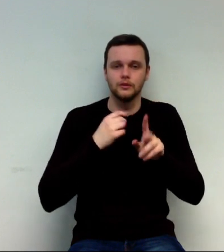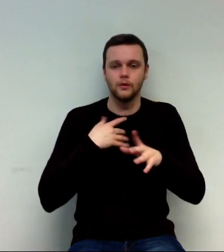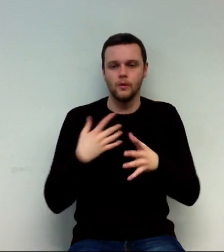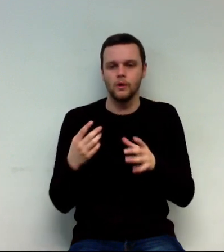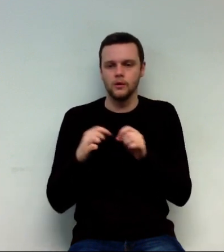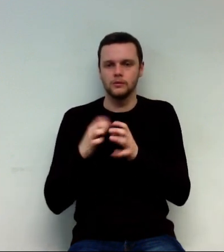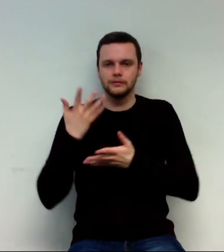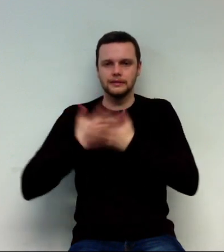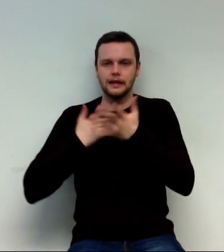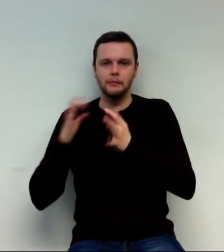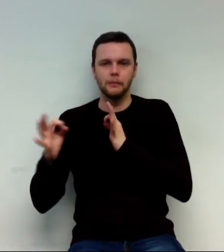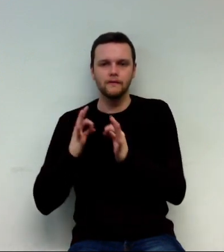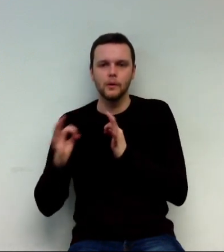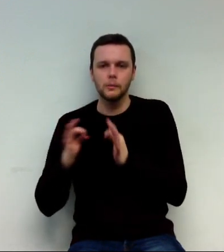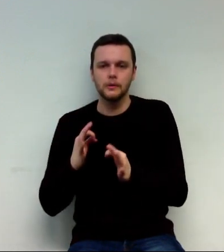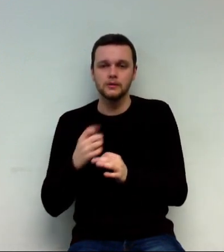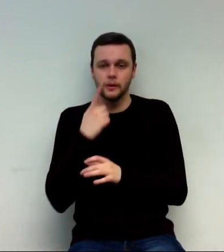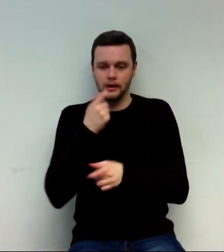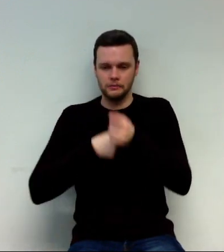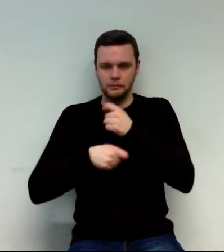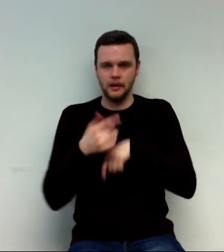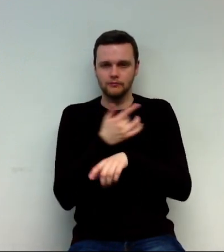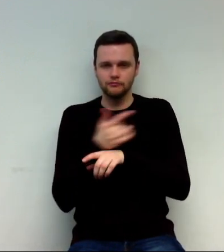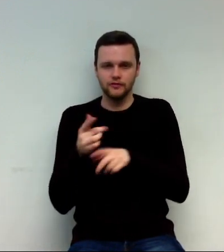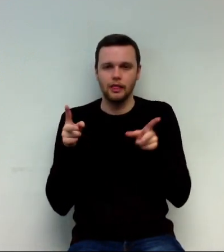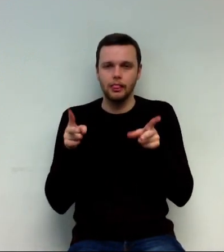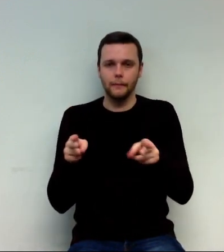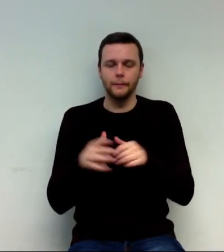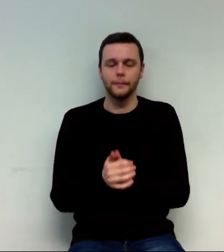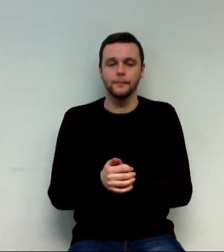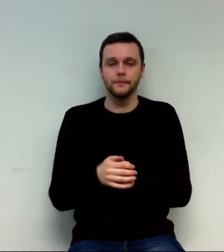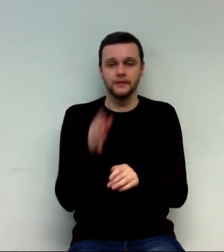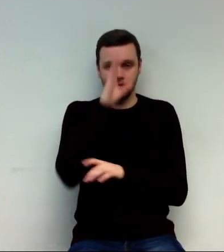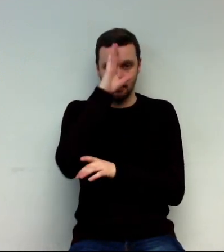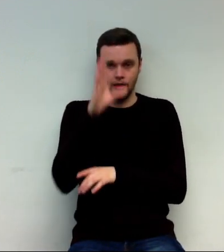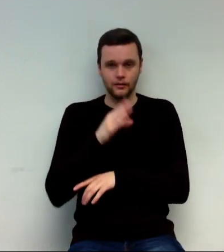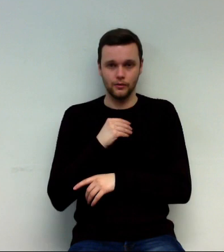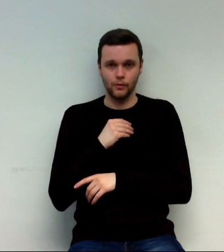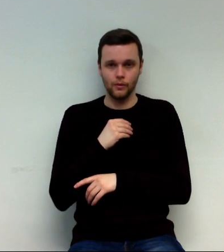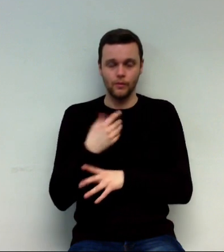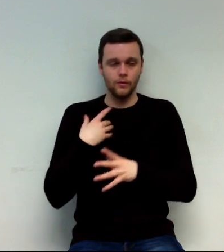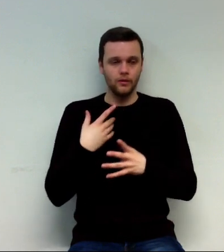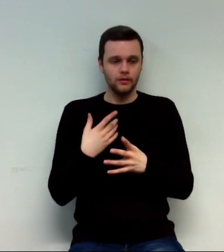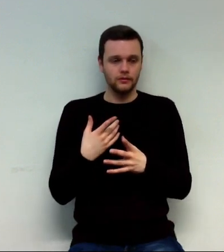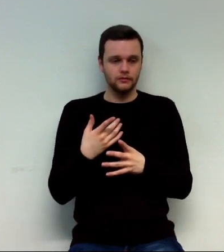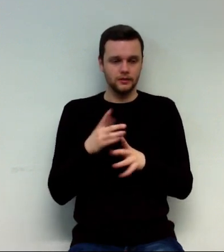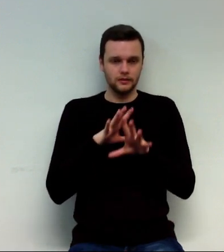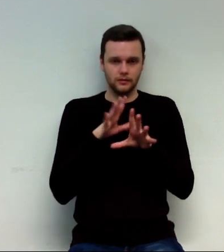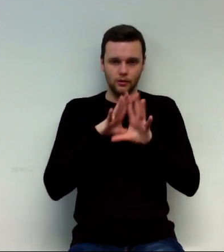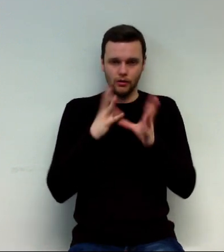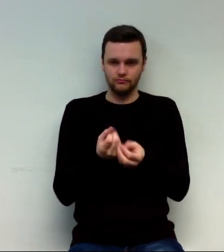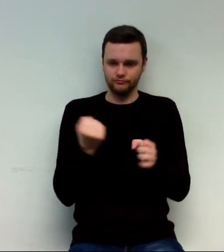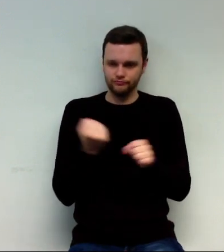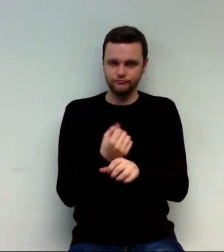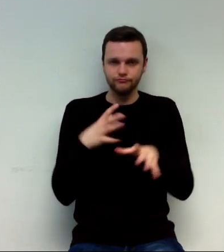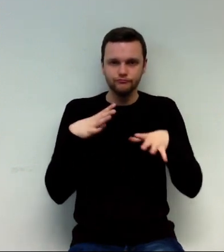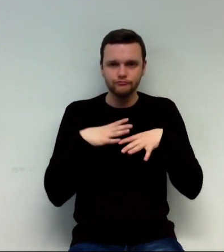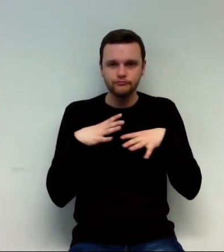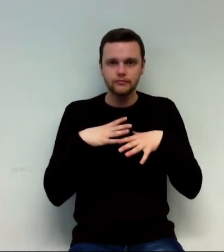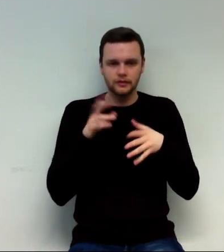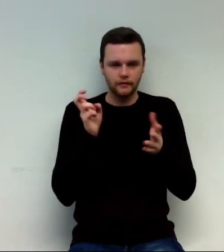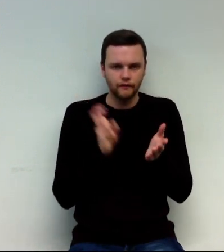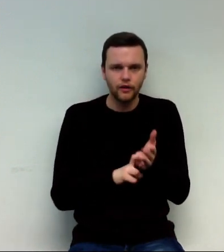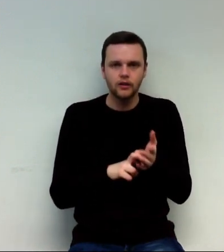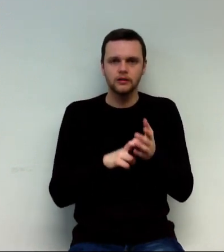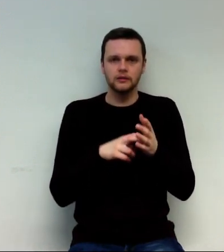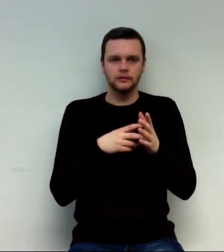BSL signed performances. If you let us know, if you make sure that's kind of all done and dusted and confirmed